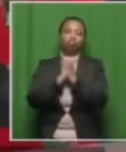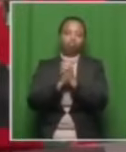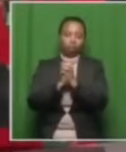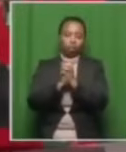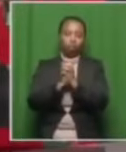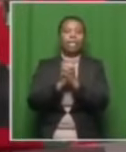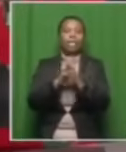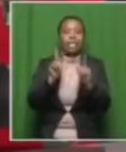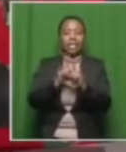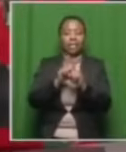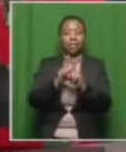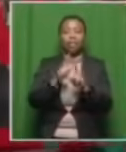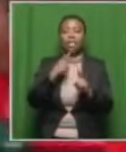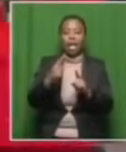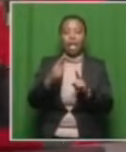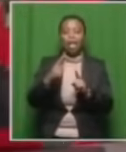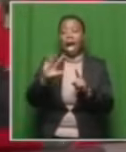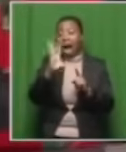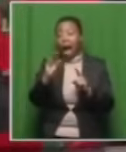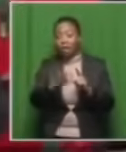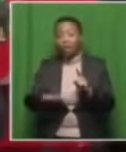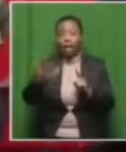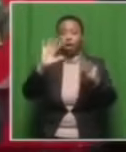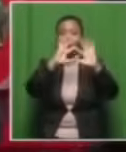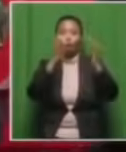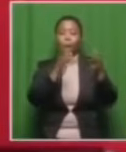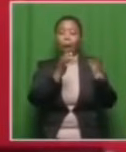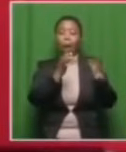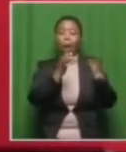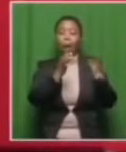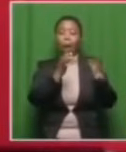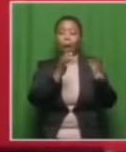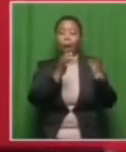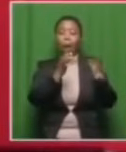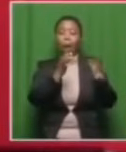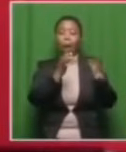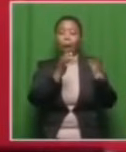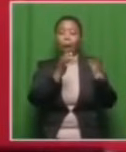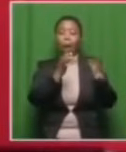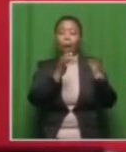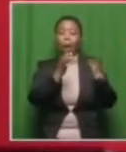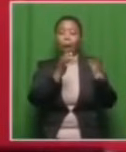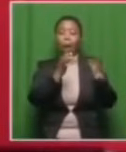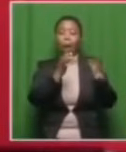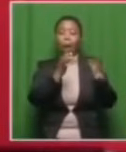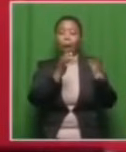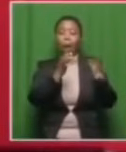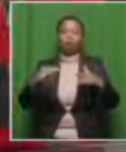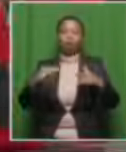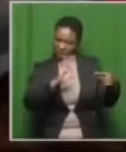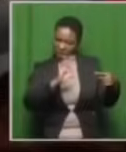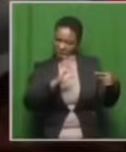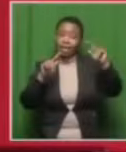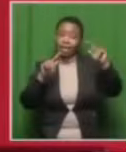this will help Africans reclaim their space in global politics and resources. Oh, so they still continue with the open border